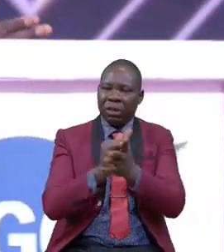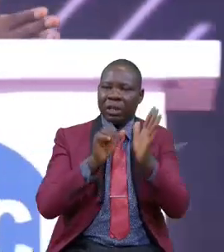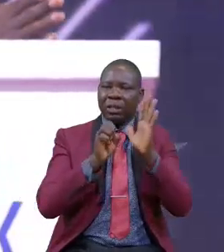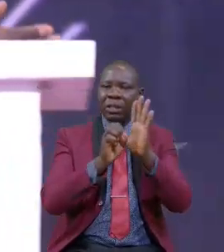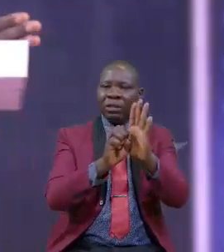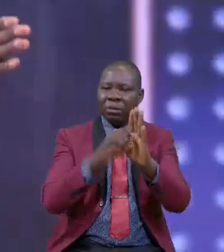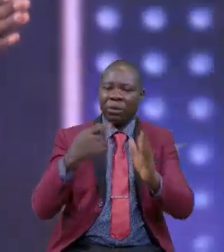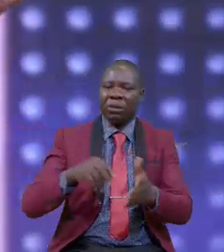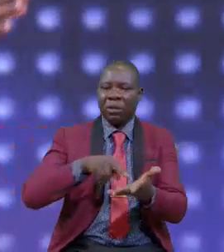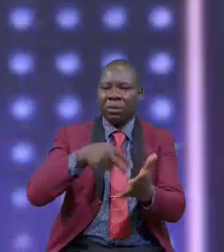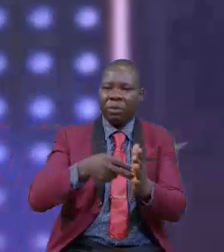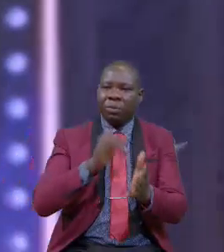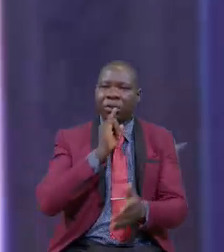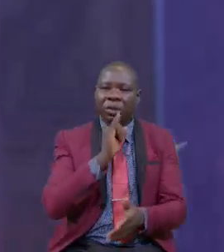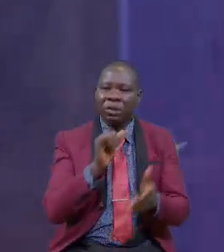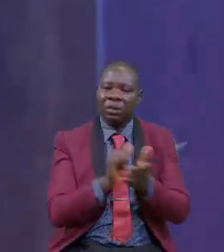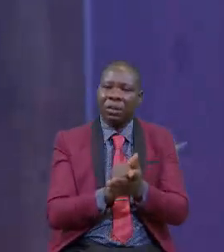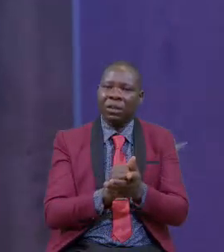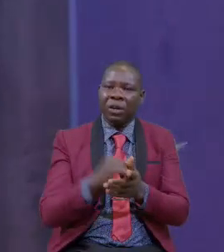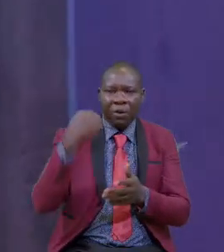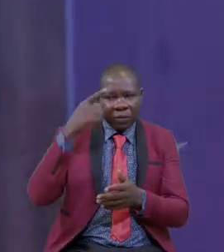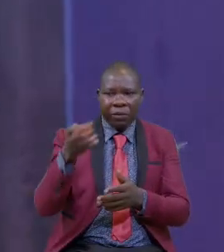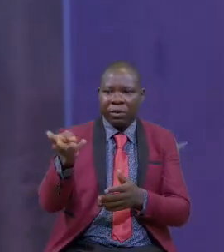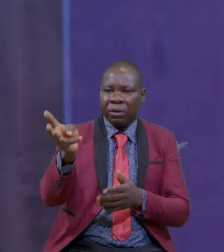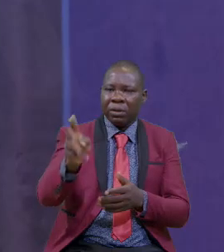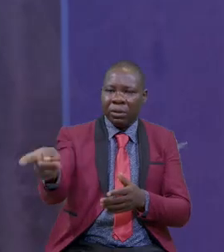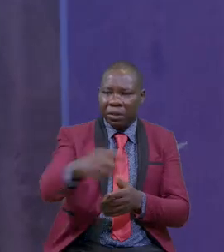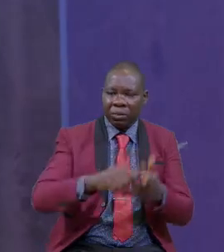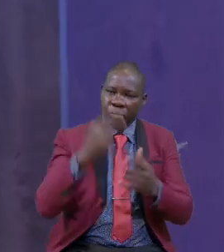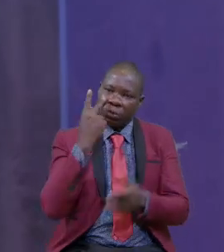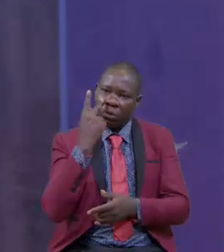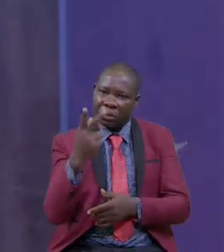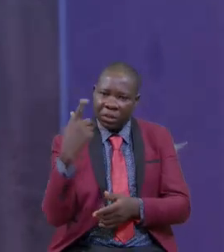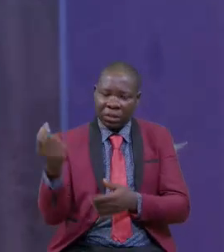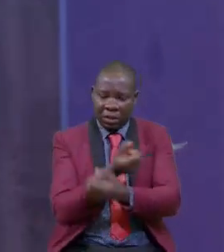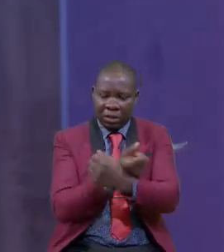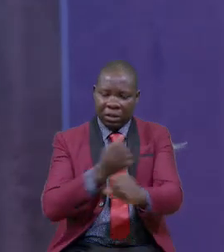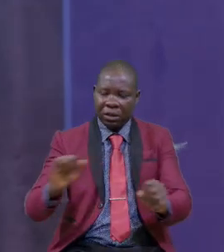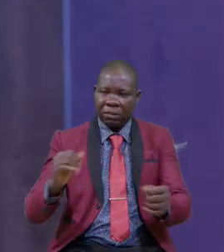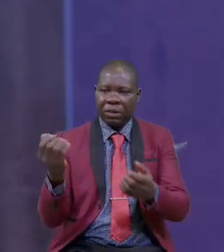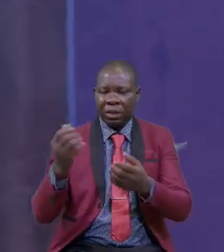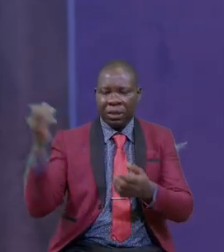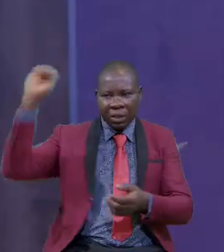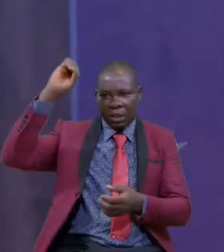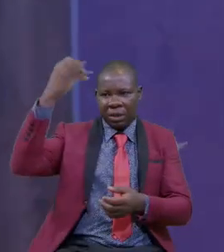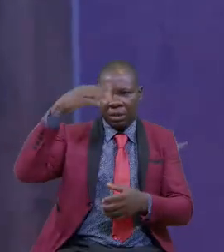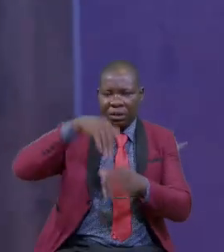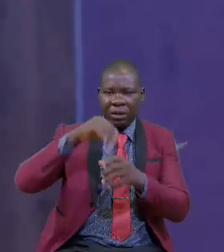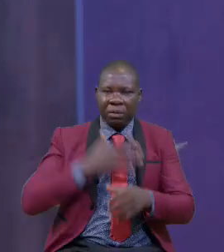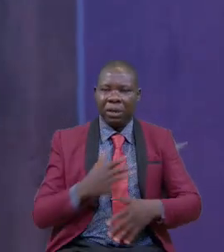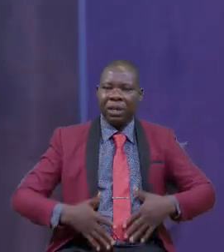they will see the serving grace in my life. And they will follow through and they